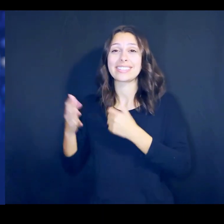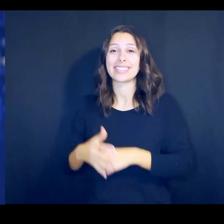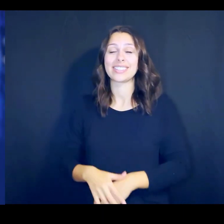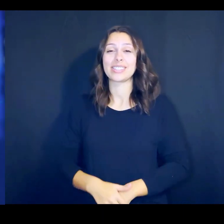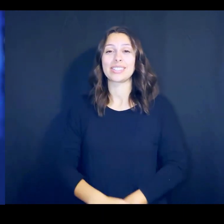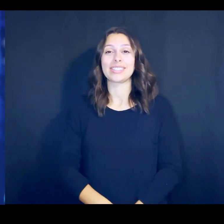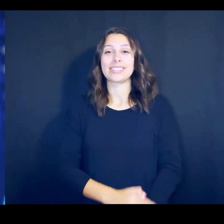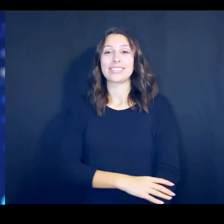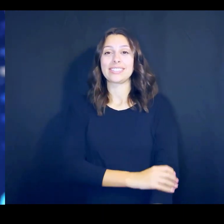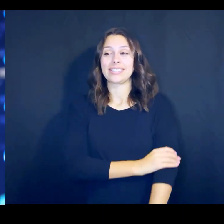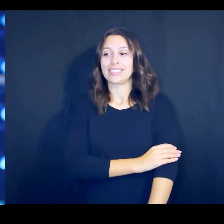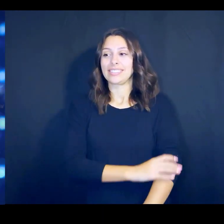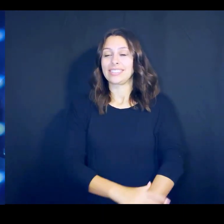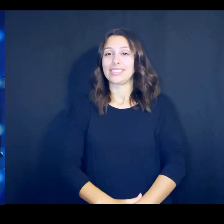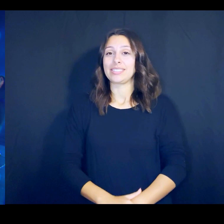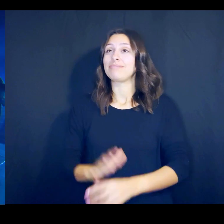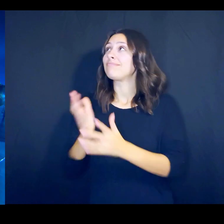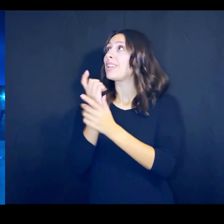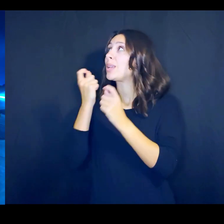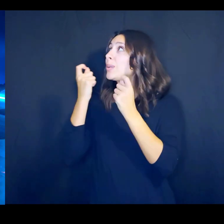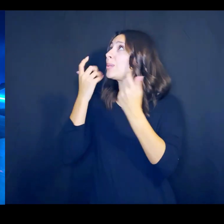praise.